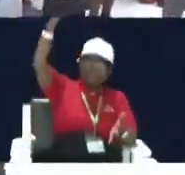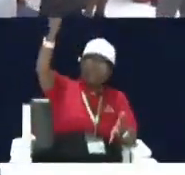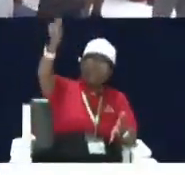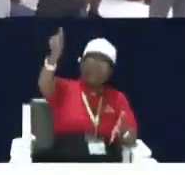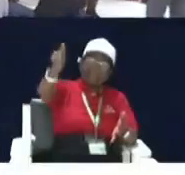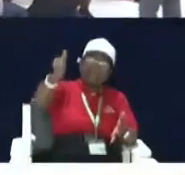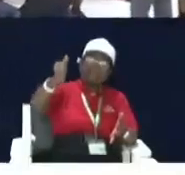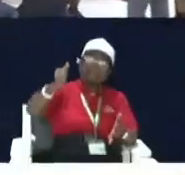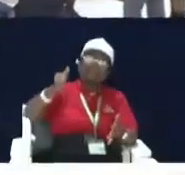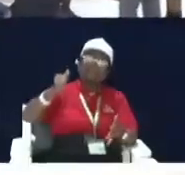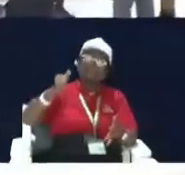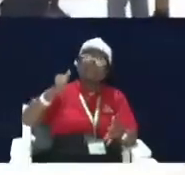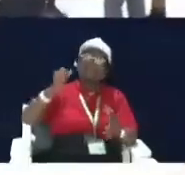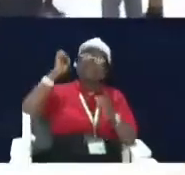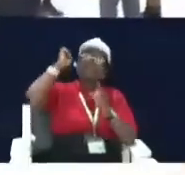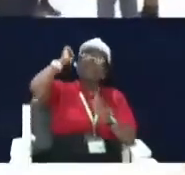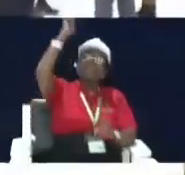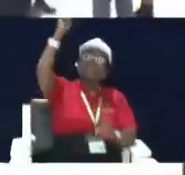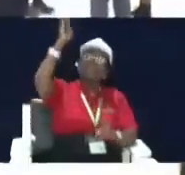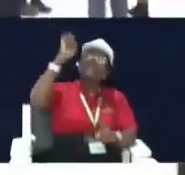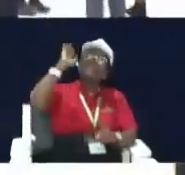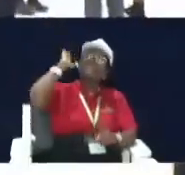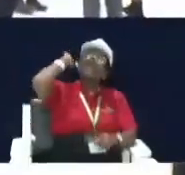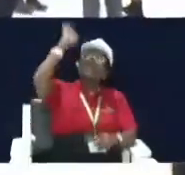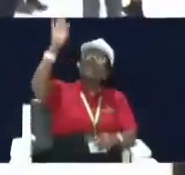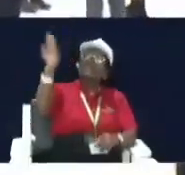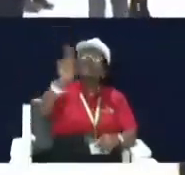He will use you to perform wonders.